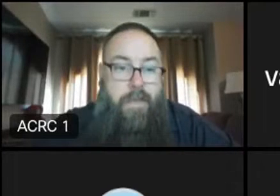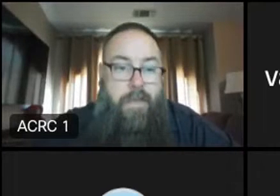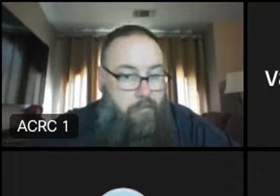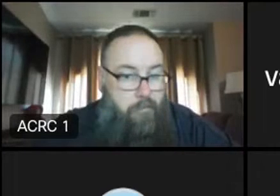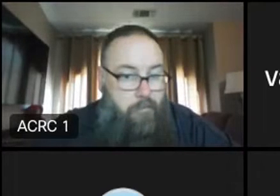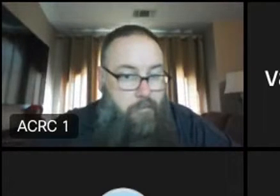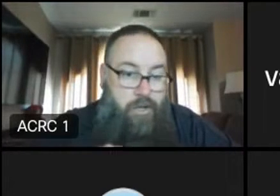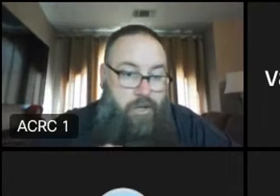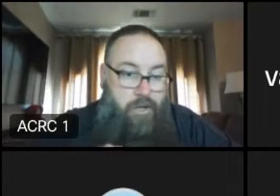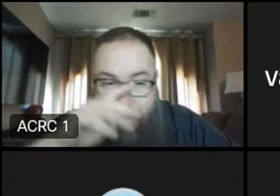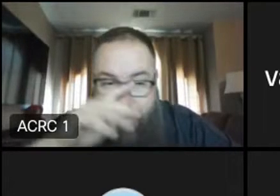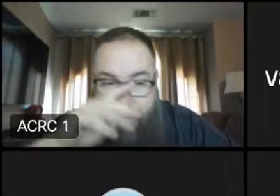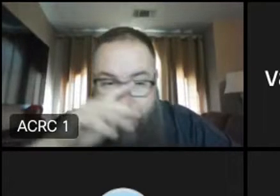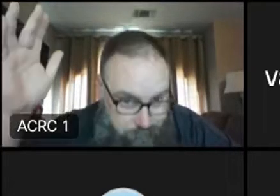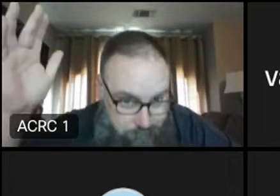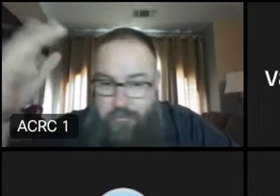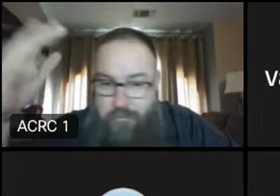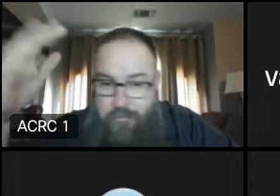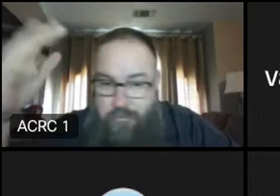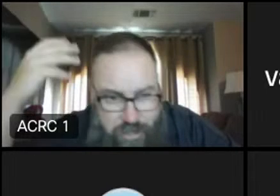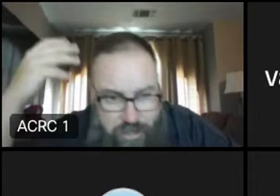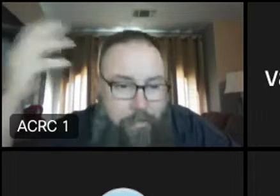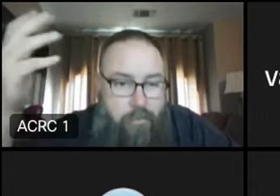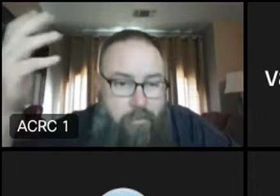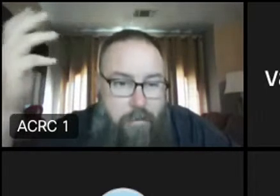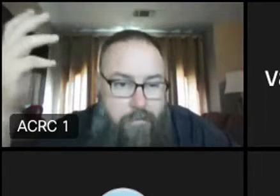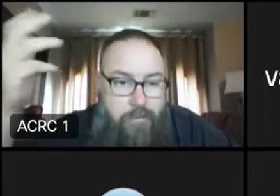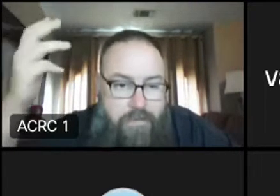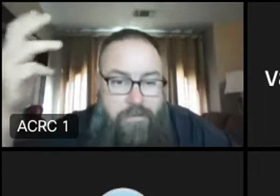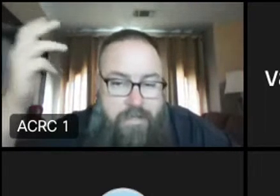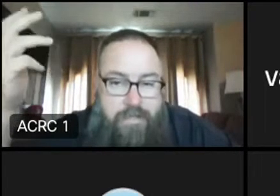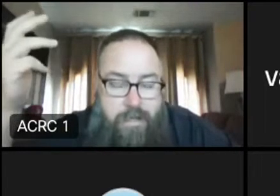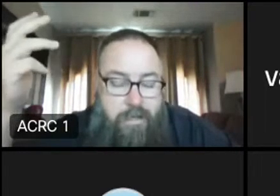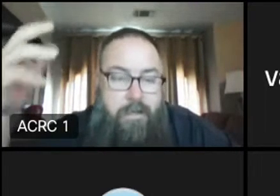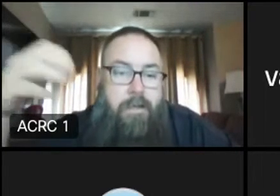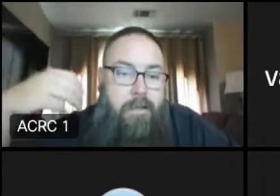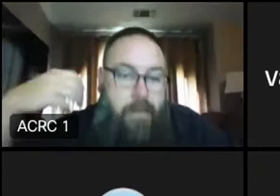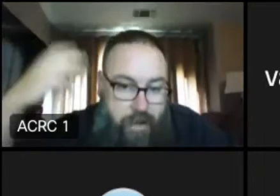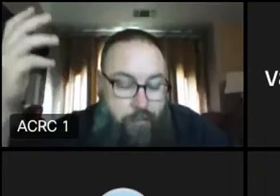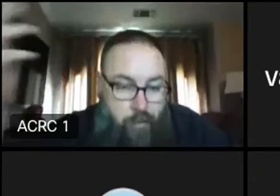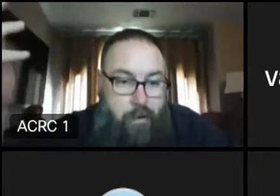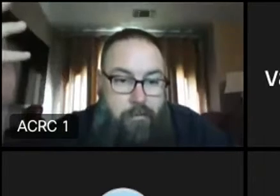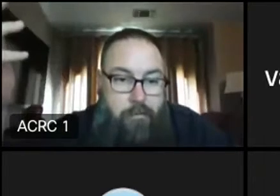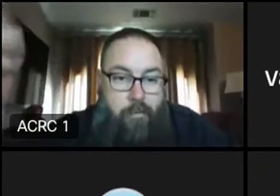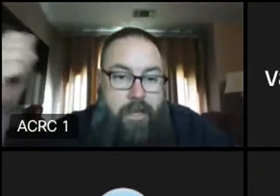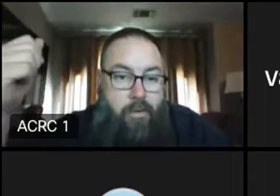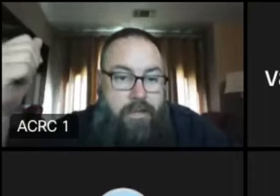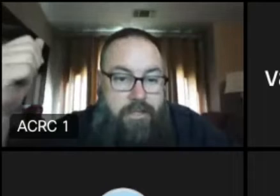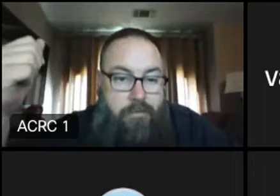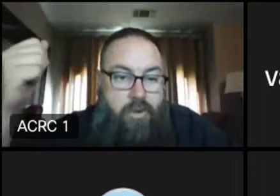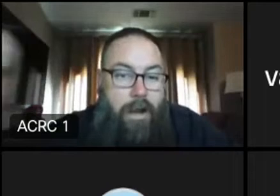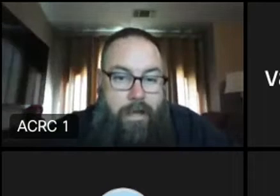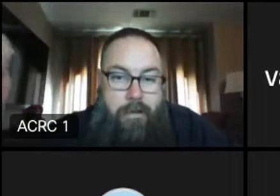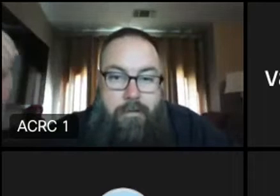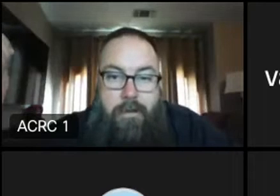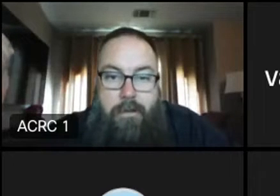that even if alternative services is gone, we're still going to have a requirement for physical distancing. Therefore, we can only